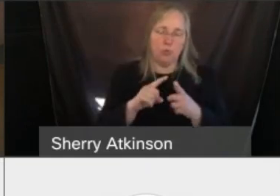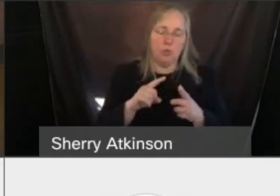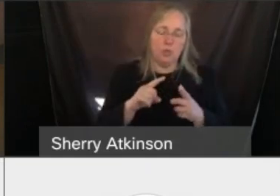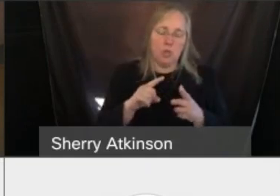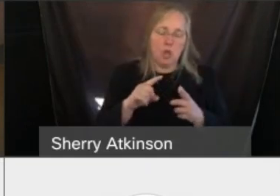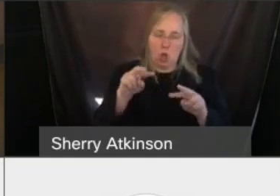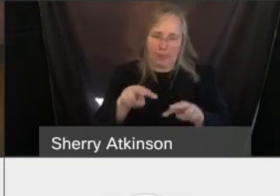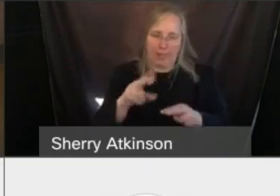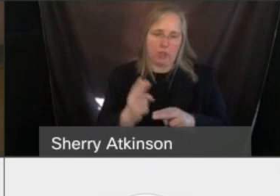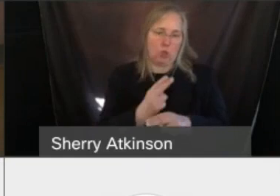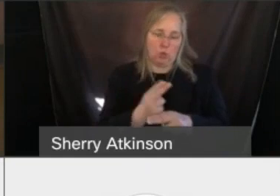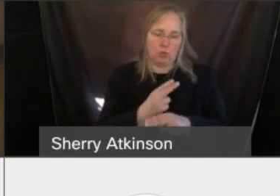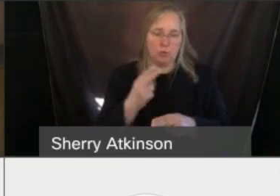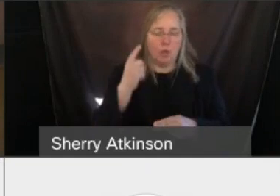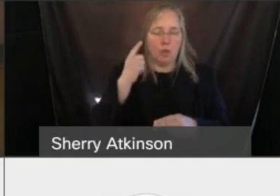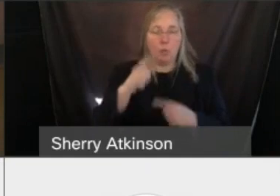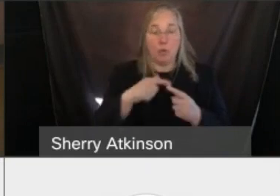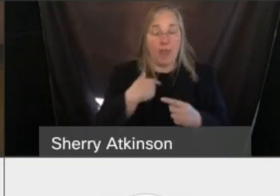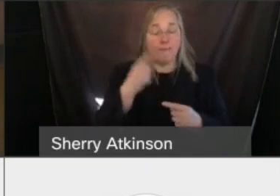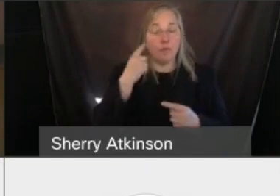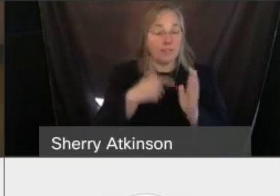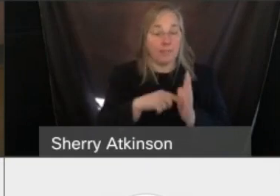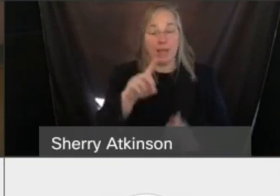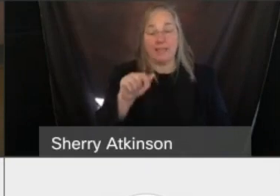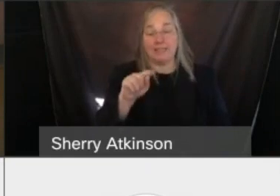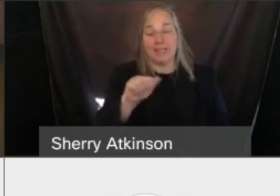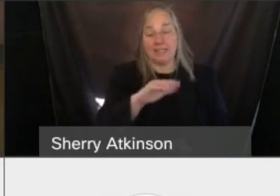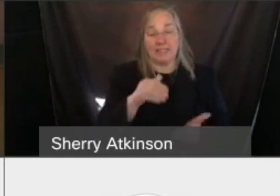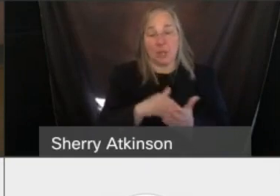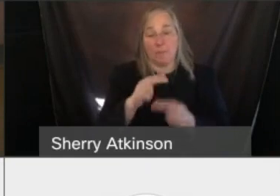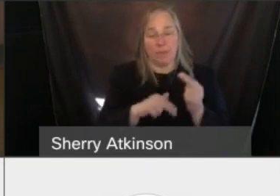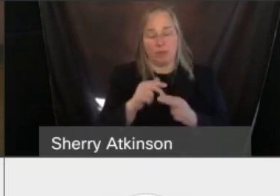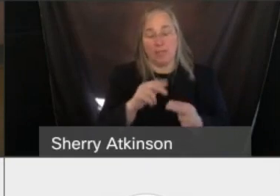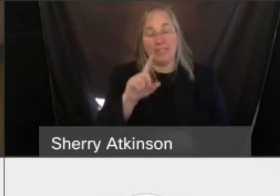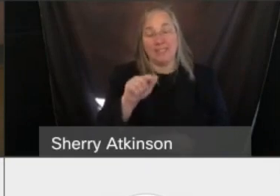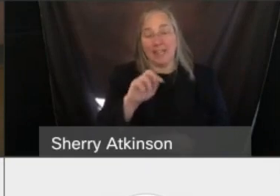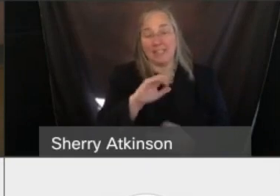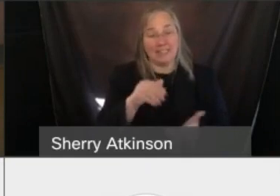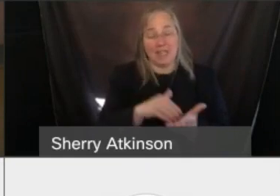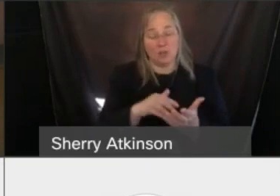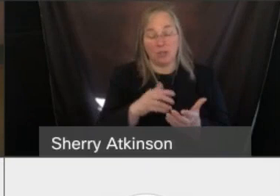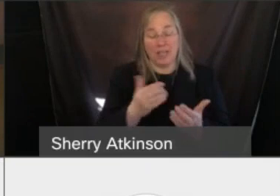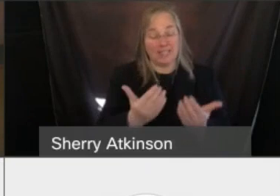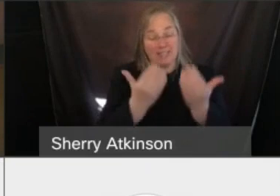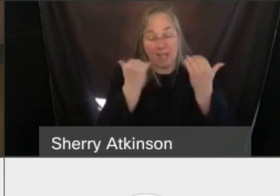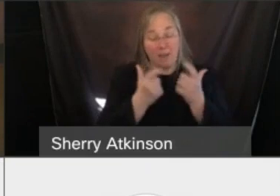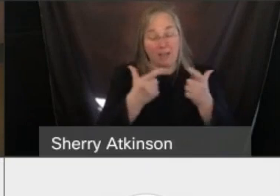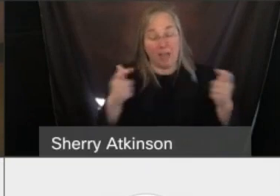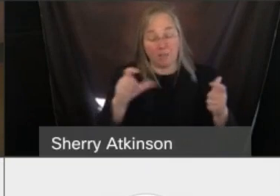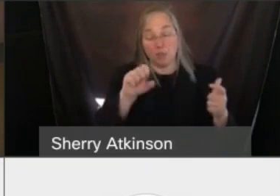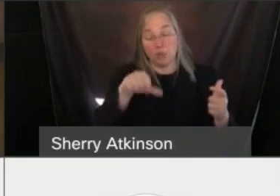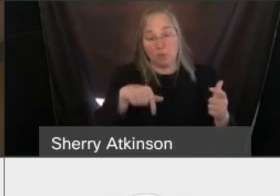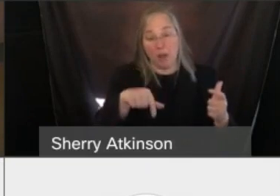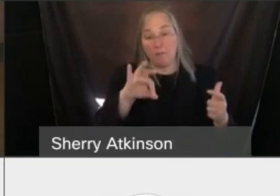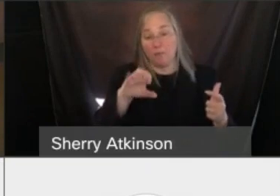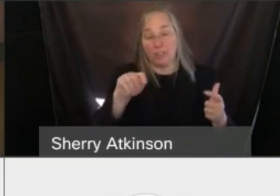When you have, let's say, a data center building, data centers take up large amounts of square footage inside of a building, but